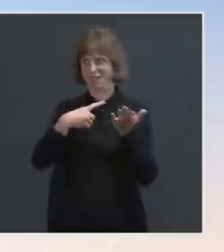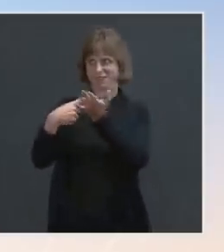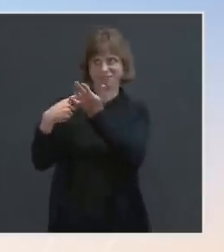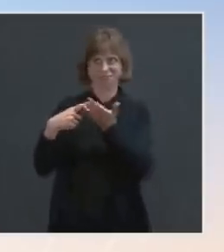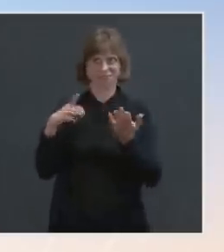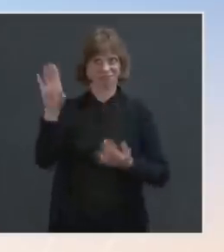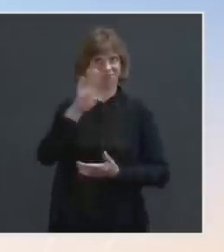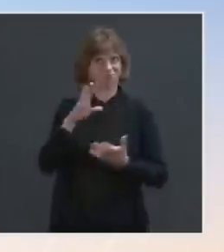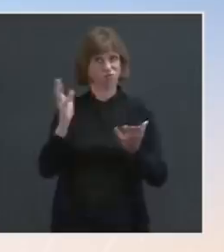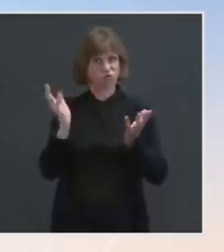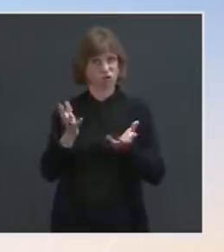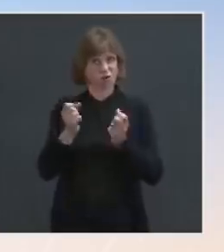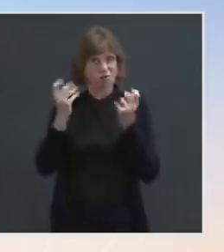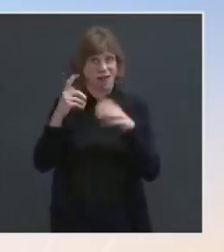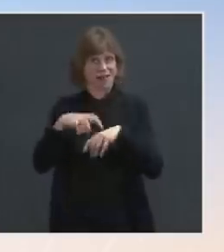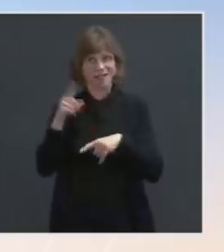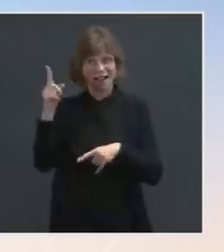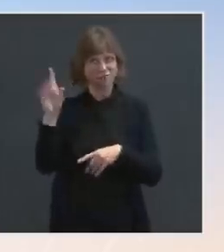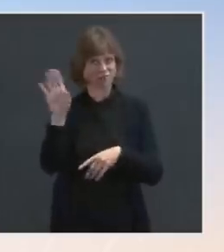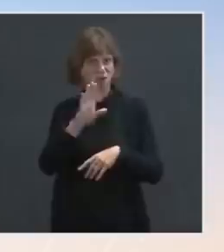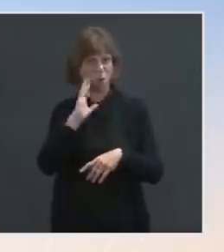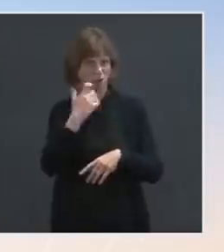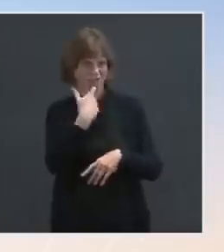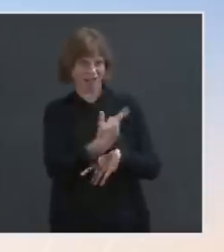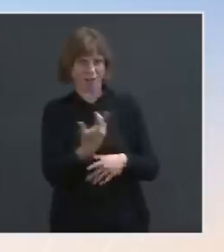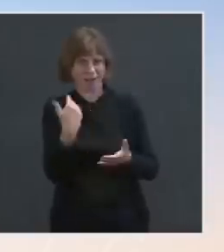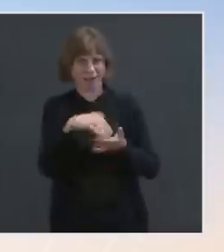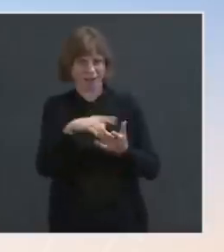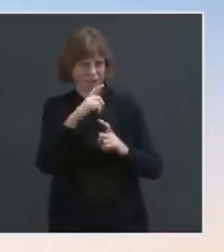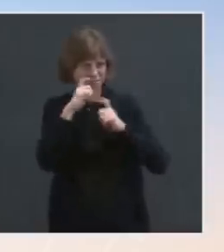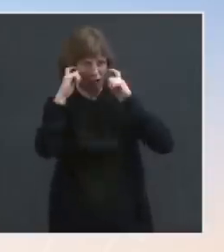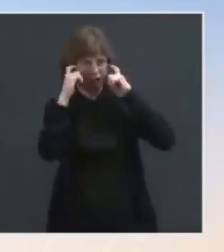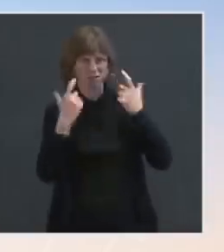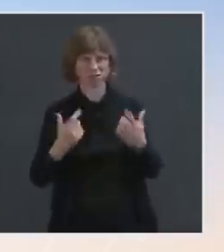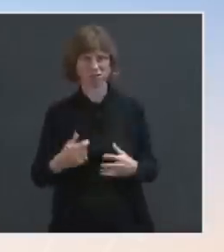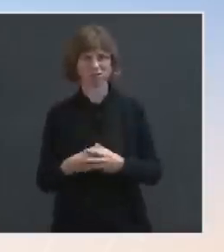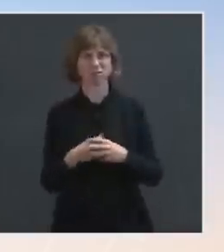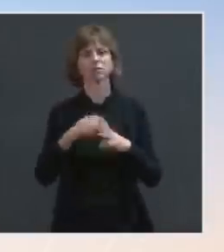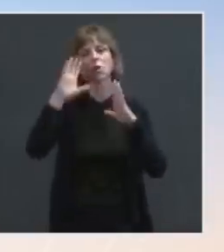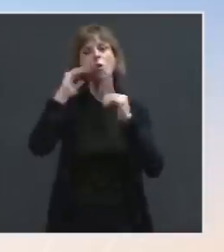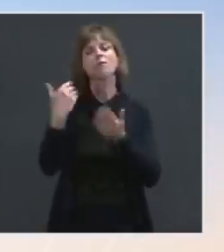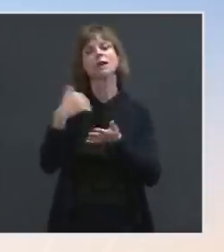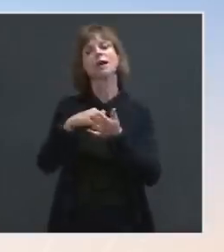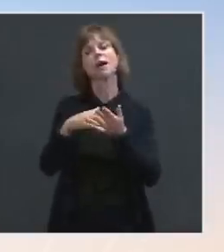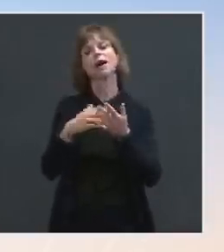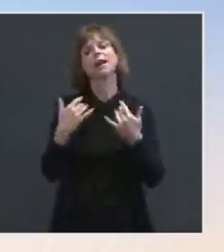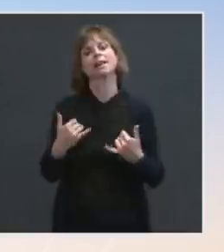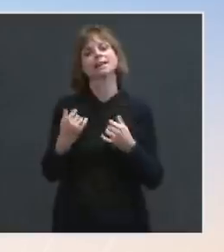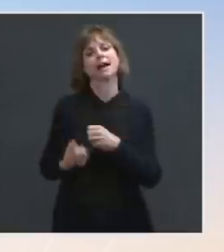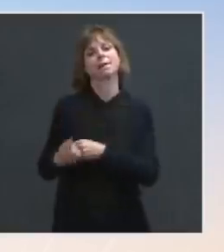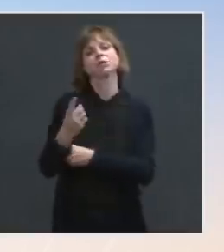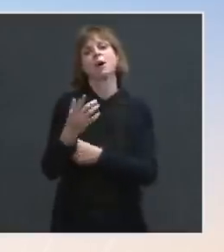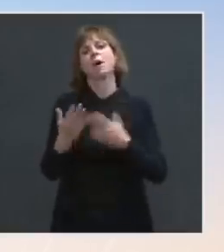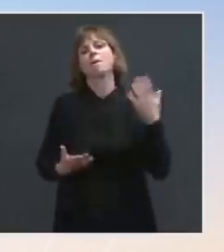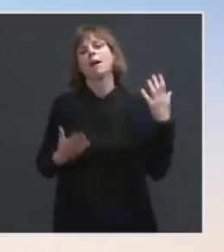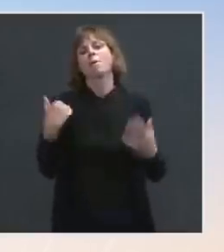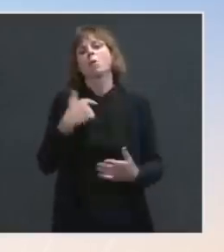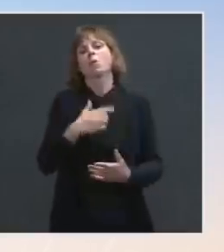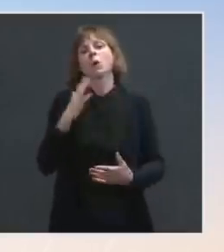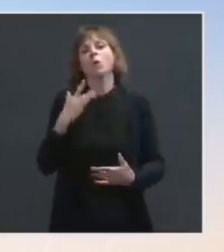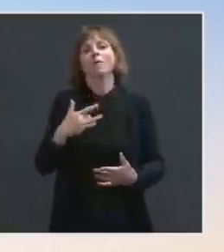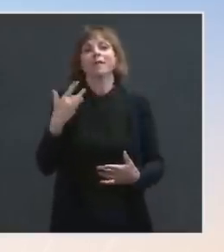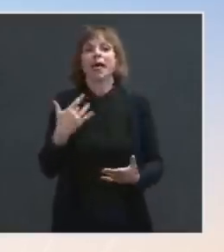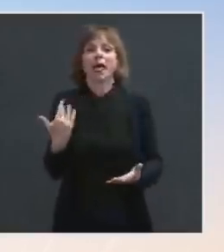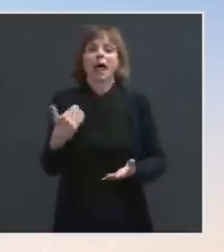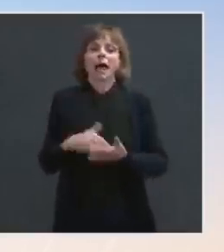will convey that directly. The president has said that he hopes, he's hopeful that by this time next year we may be getting some semblance of